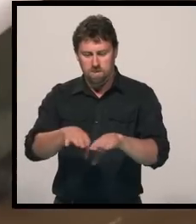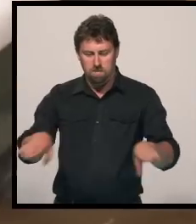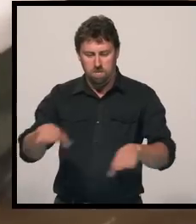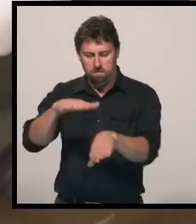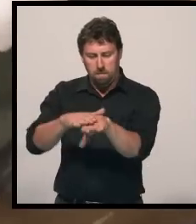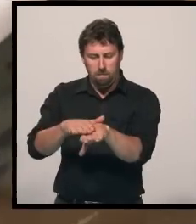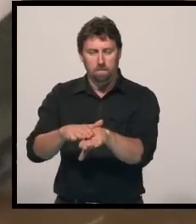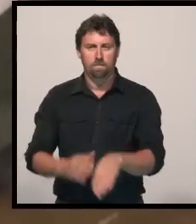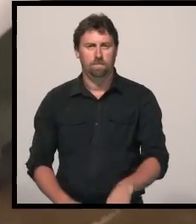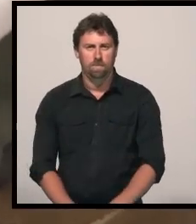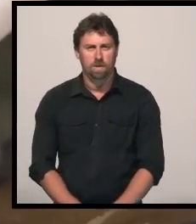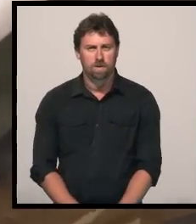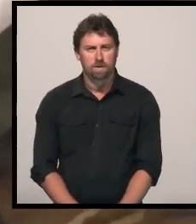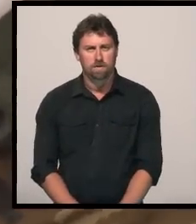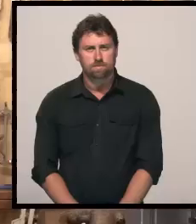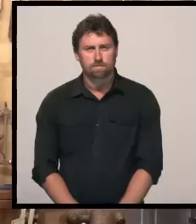the bench.